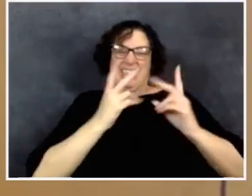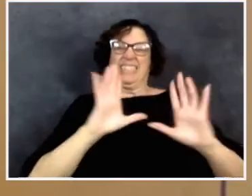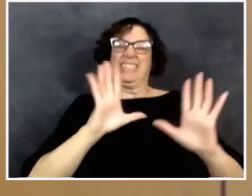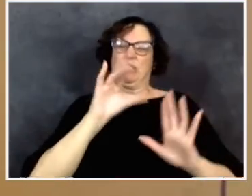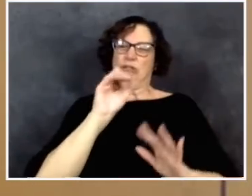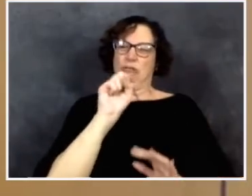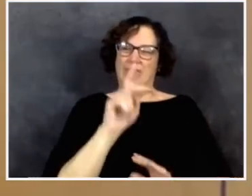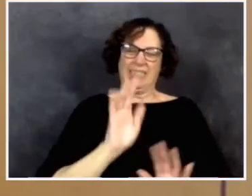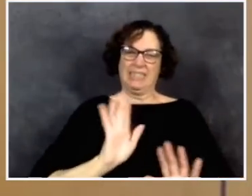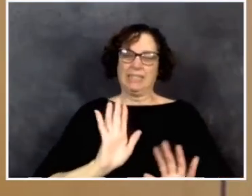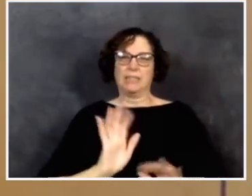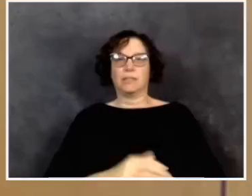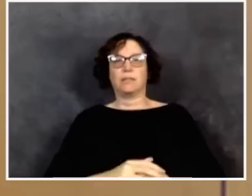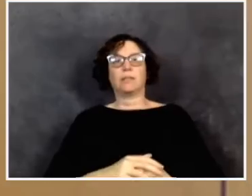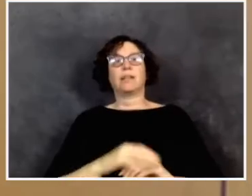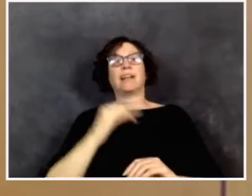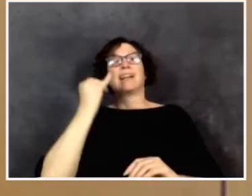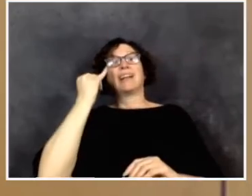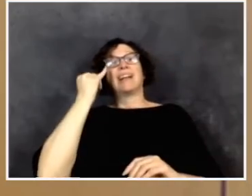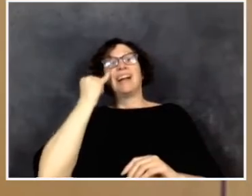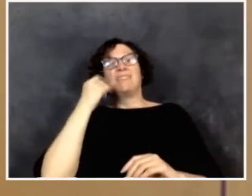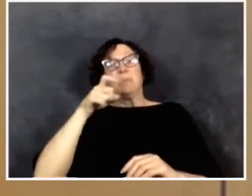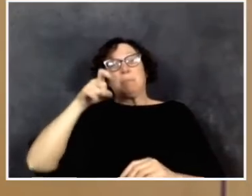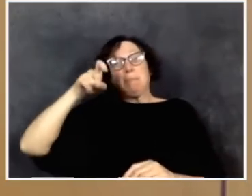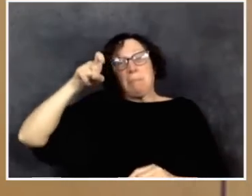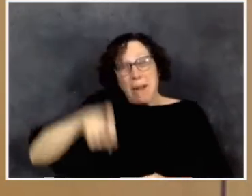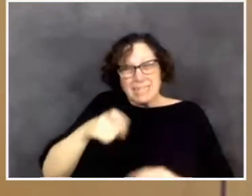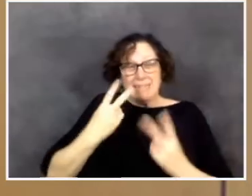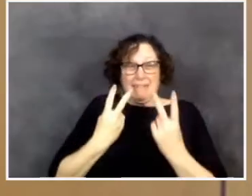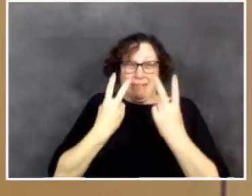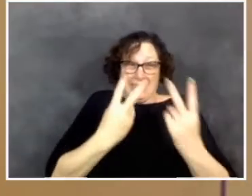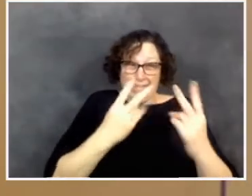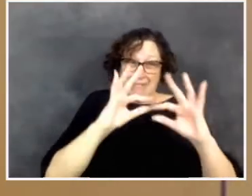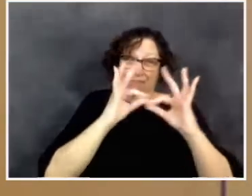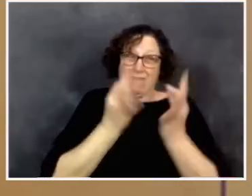to ensure that we continue protecting those that are at greatest risk.